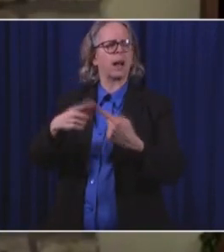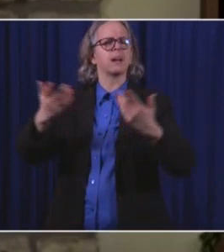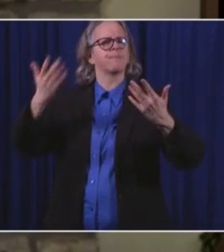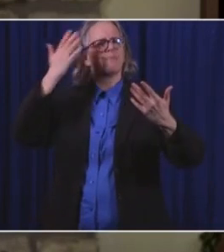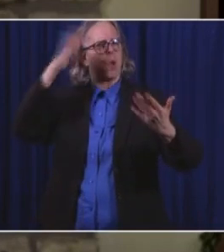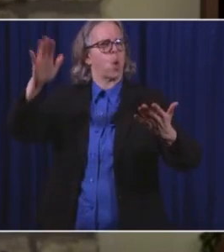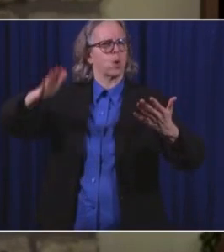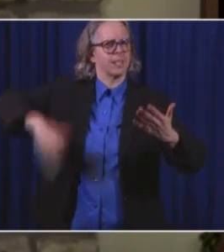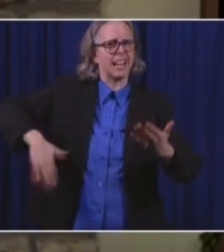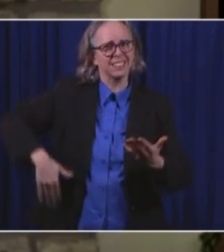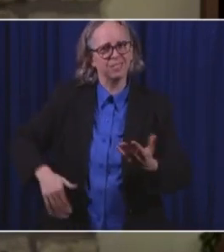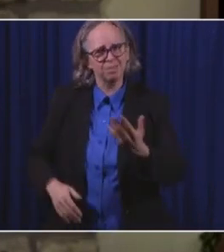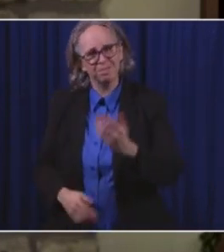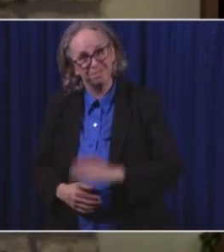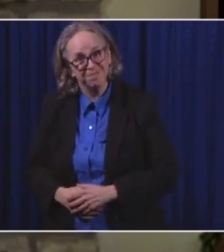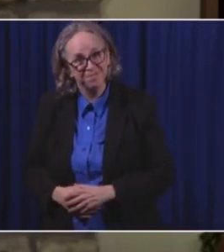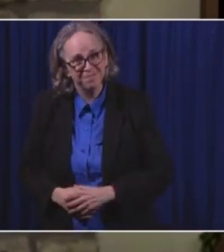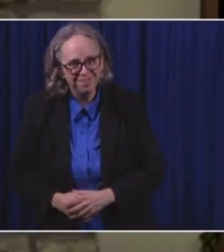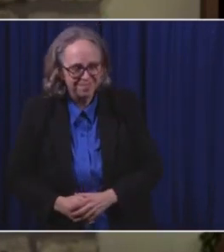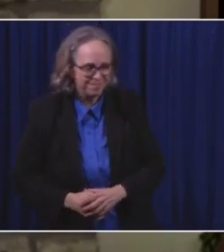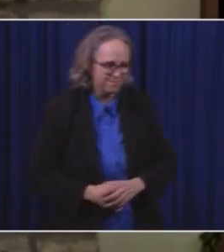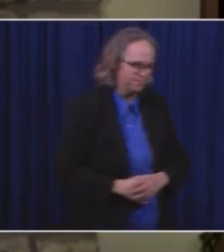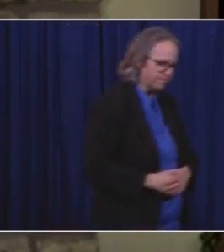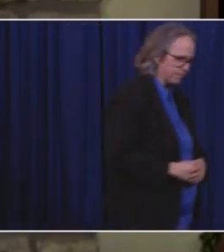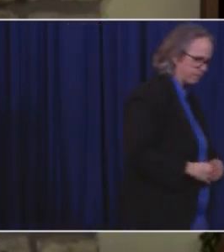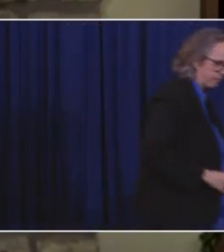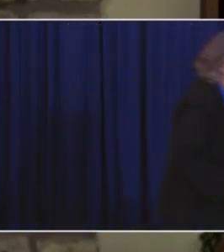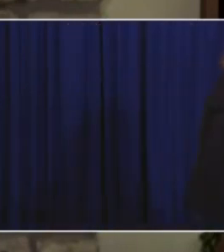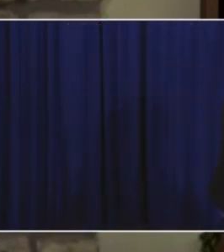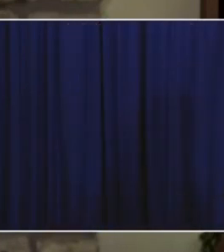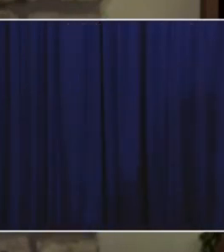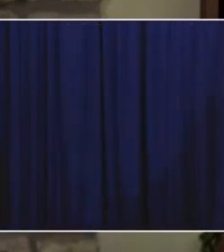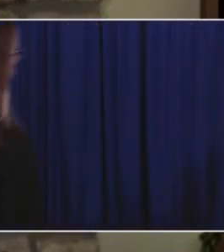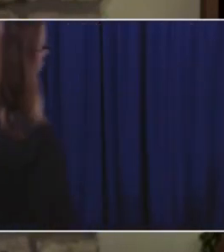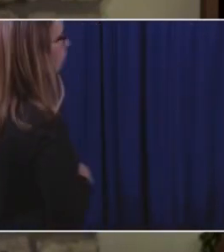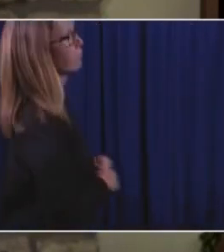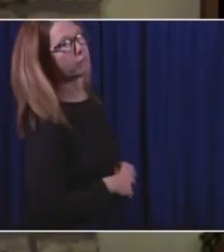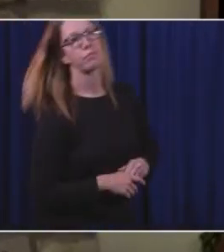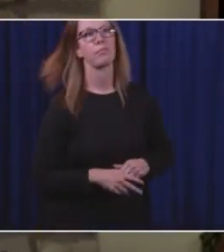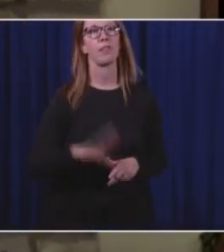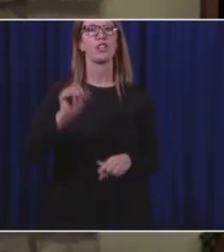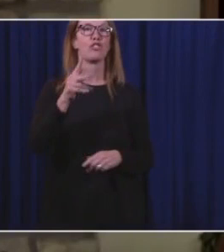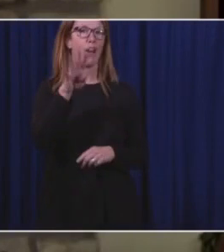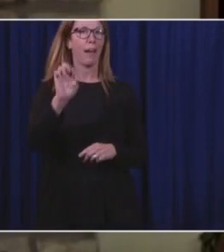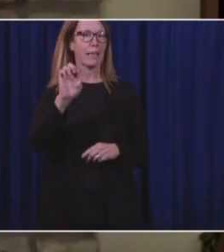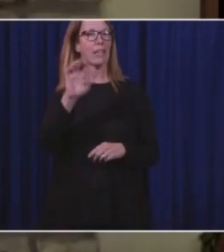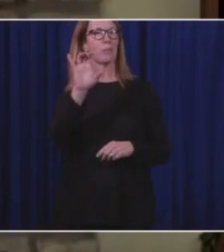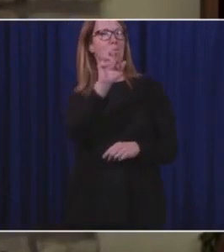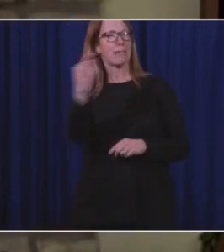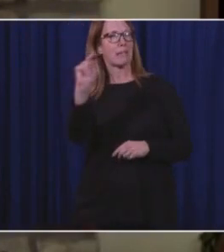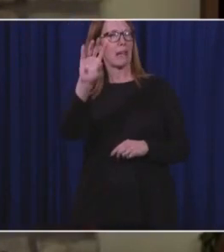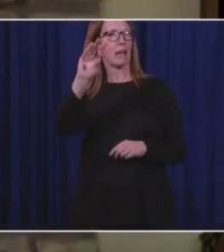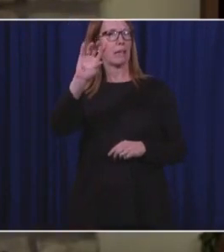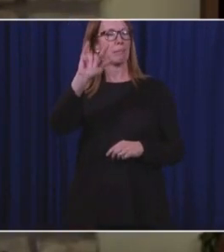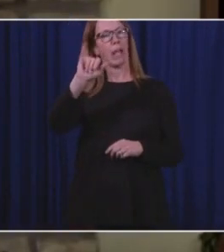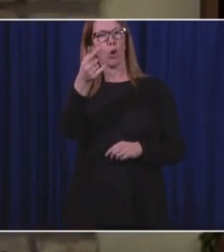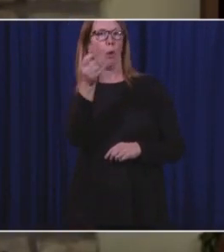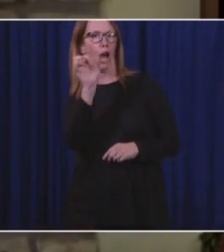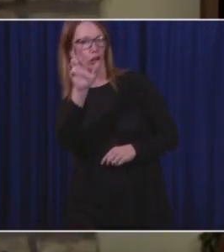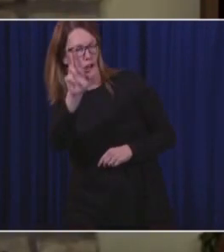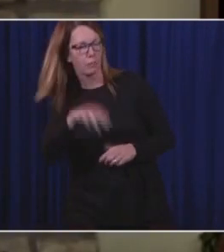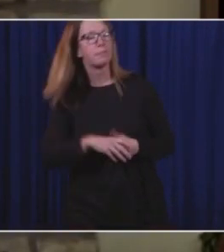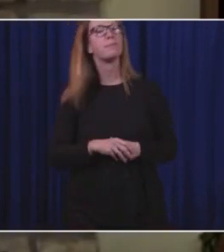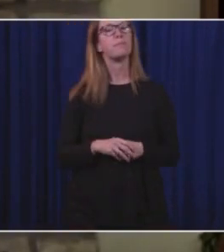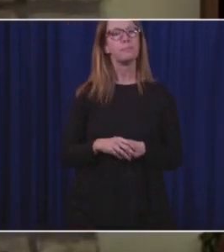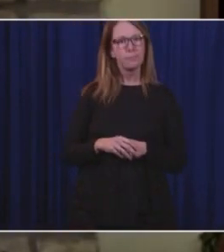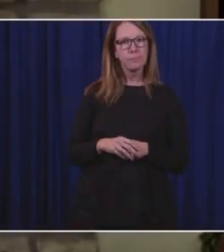Next question is from Jackie Borchert at the Cincinnati Enquirer. Hi, Governor. Jackie. Hi. So today you're